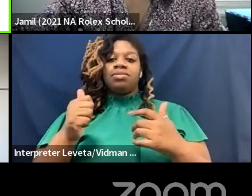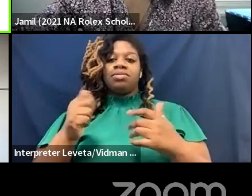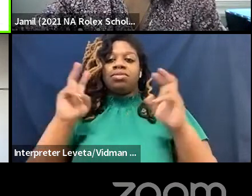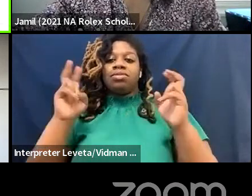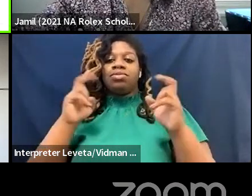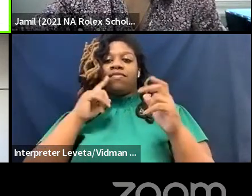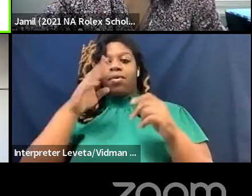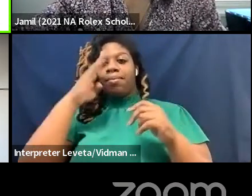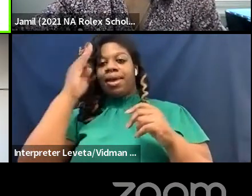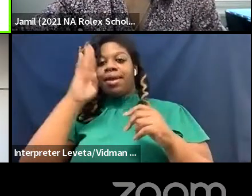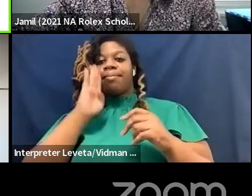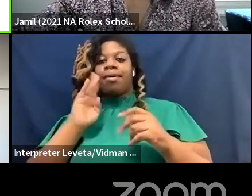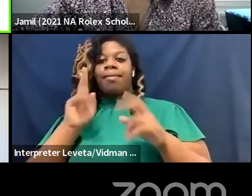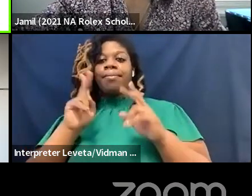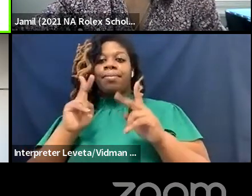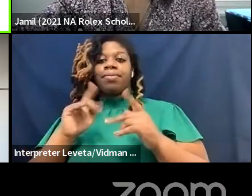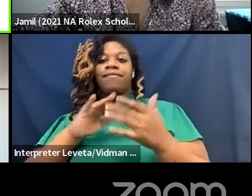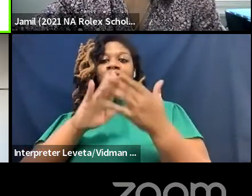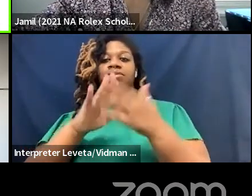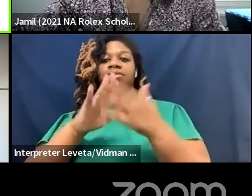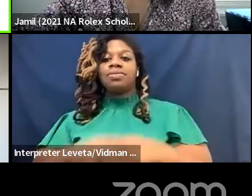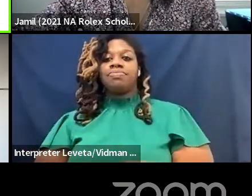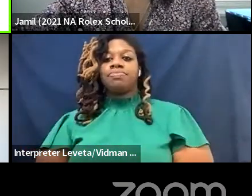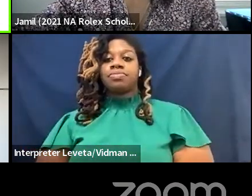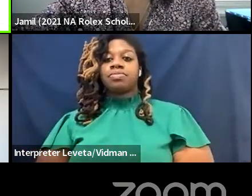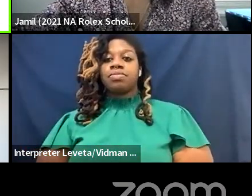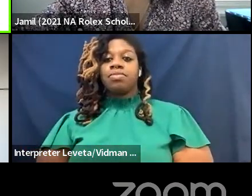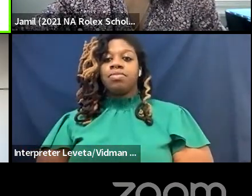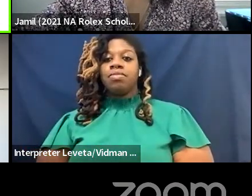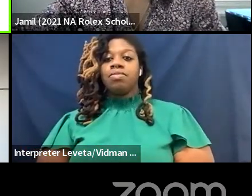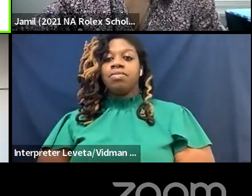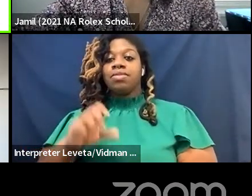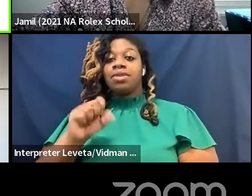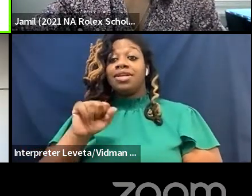Just to also answer that question, oh, sorry.